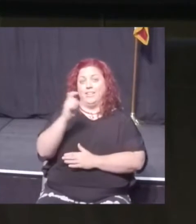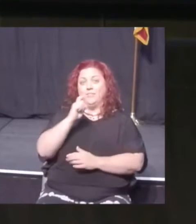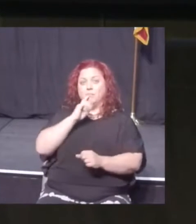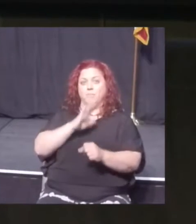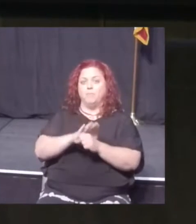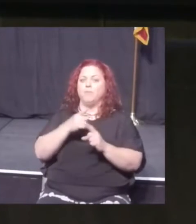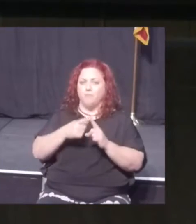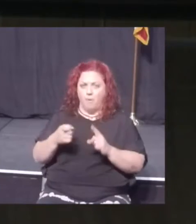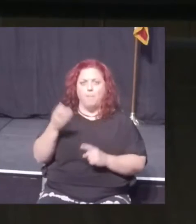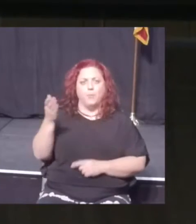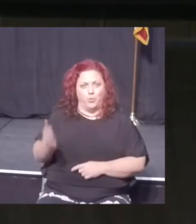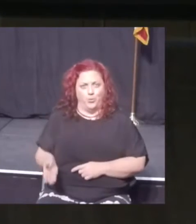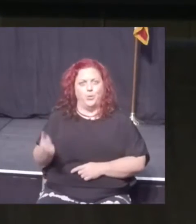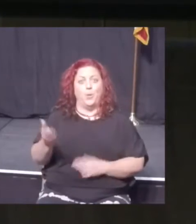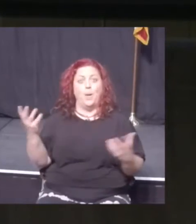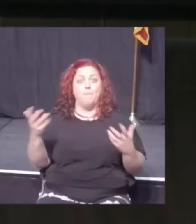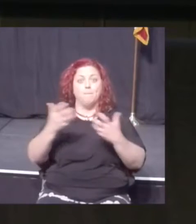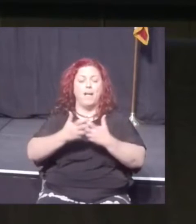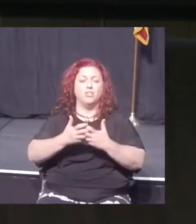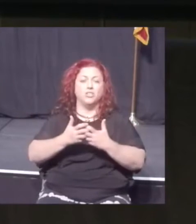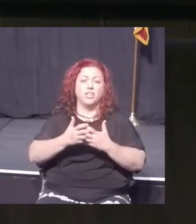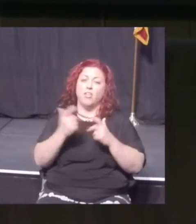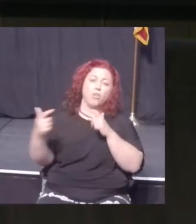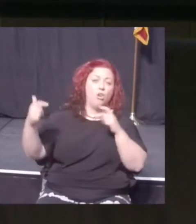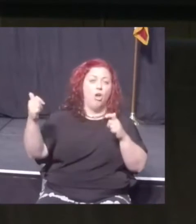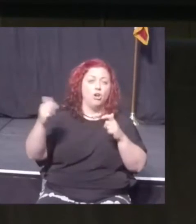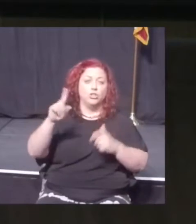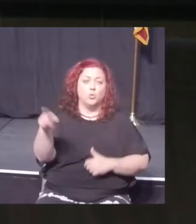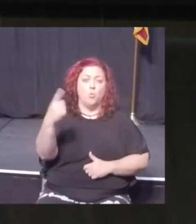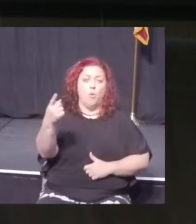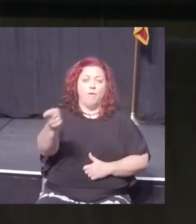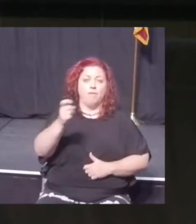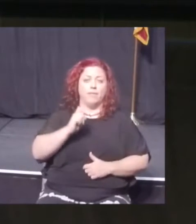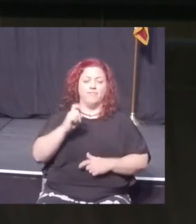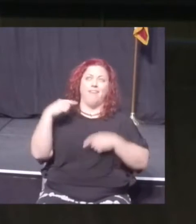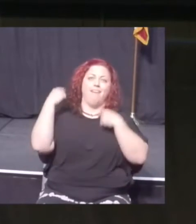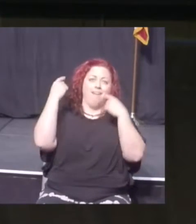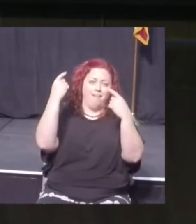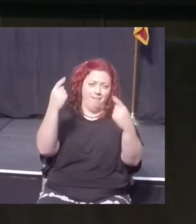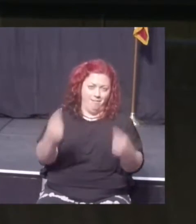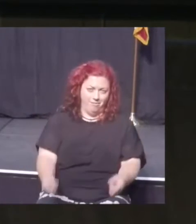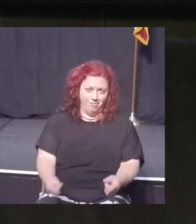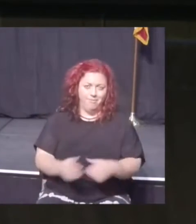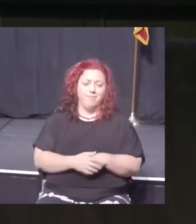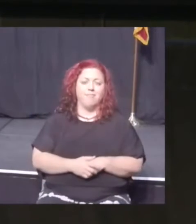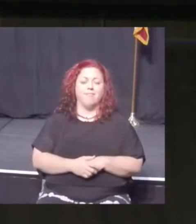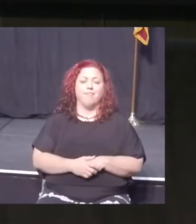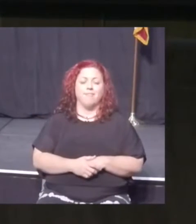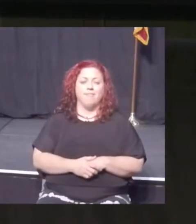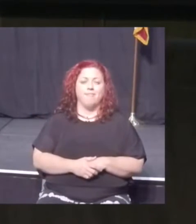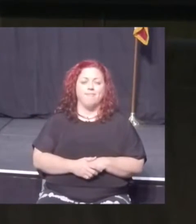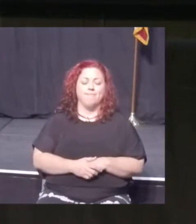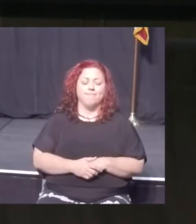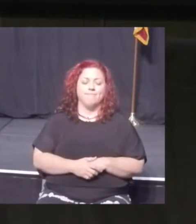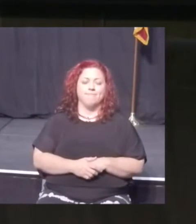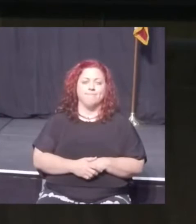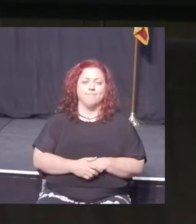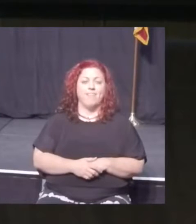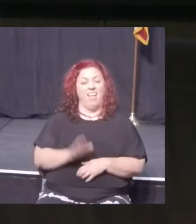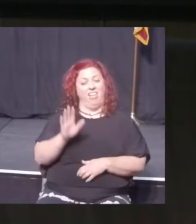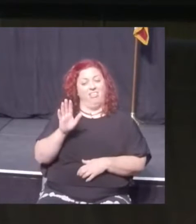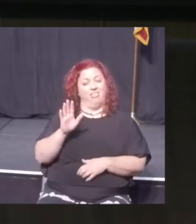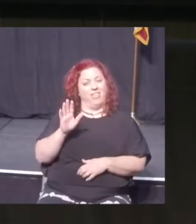Mrs. Compian, matching the largest single gift ever received at San Jose State. And